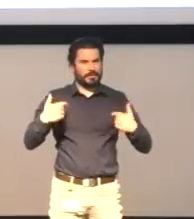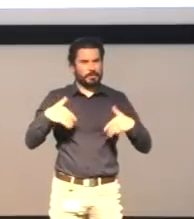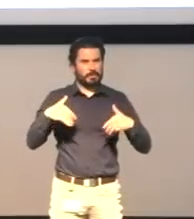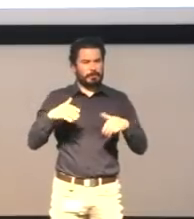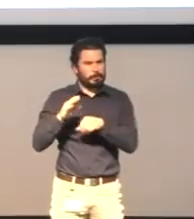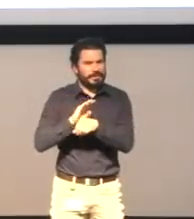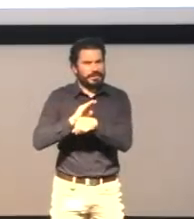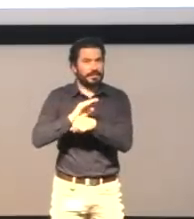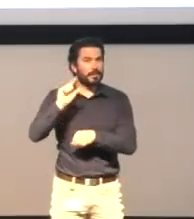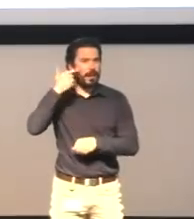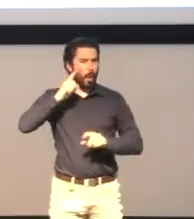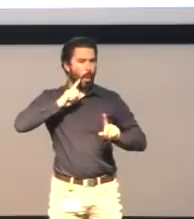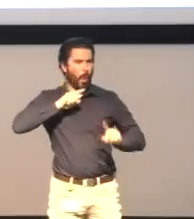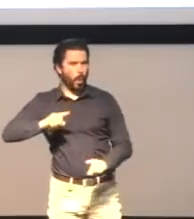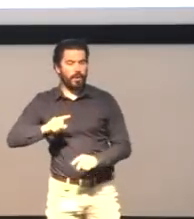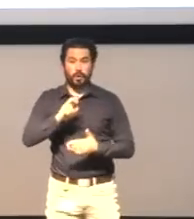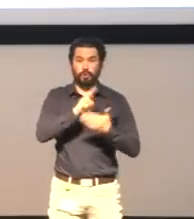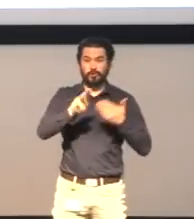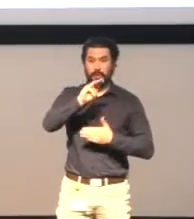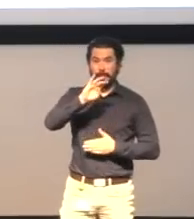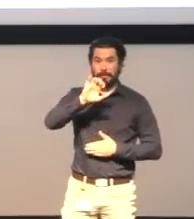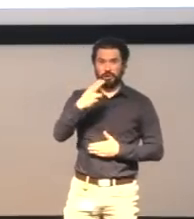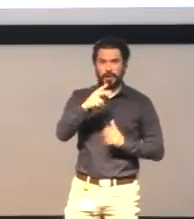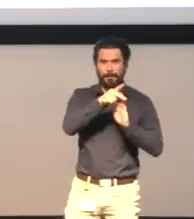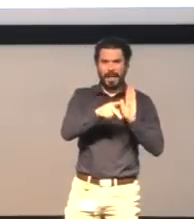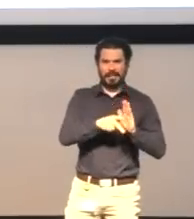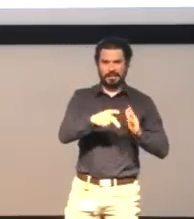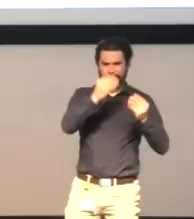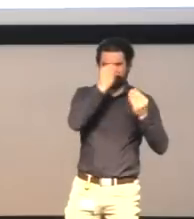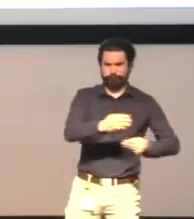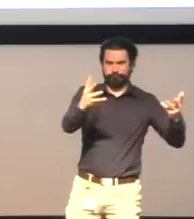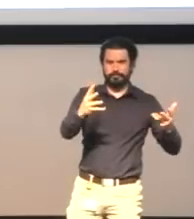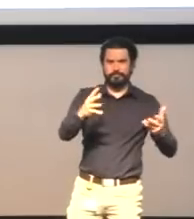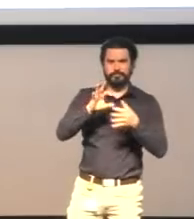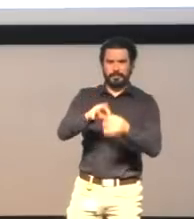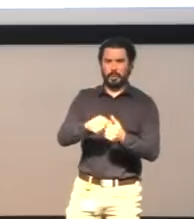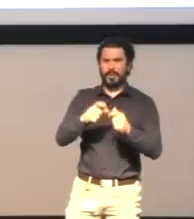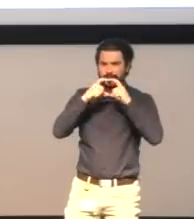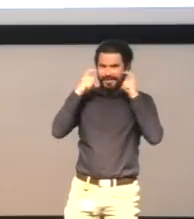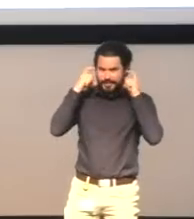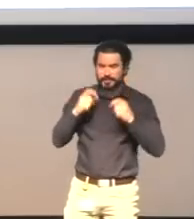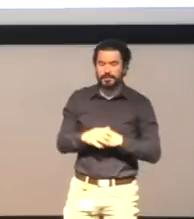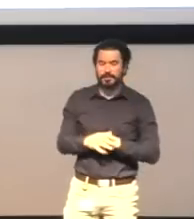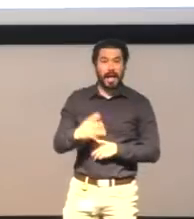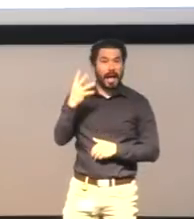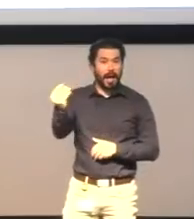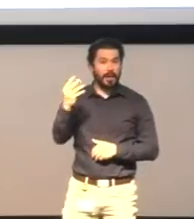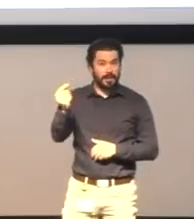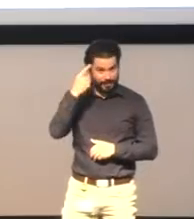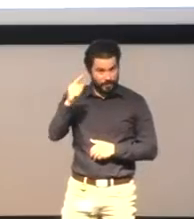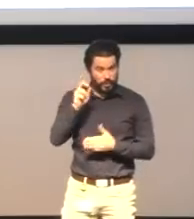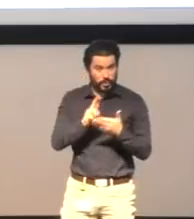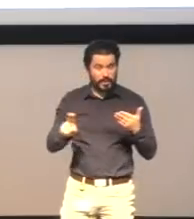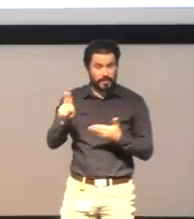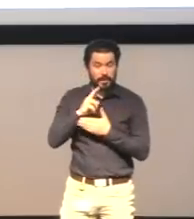the University of Michigan policy on face coverings. And outdoors for the university, masks